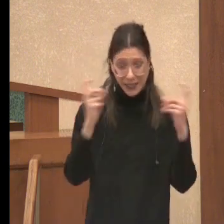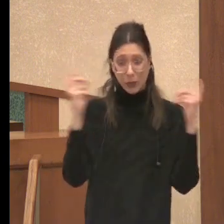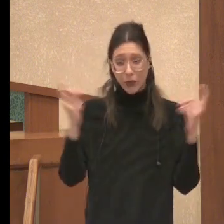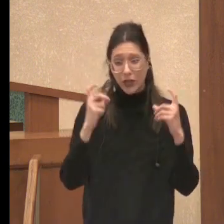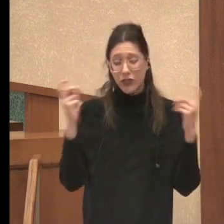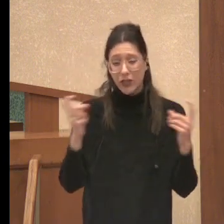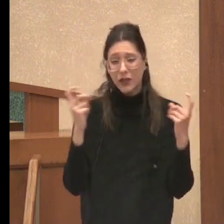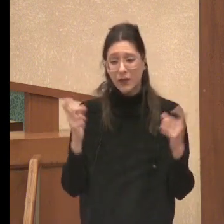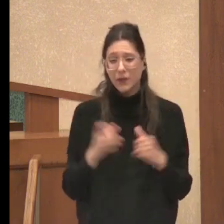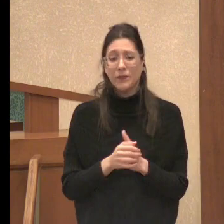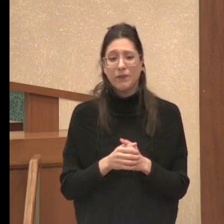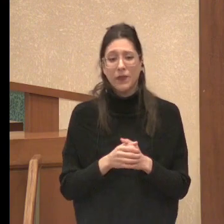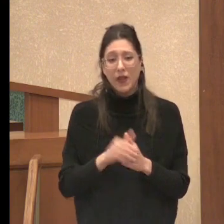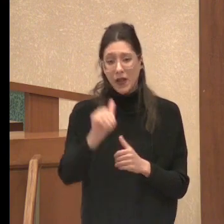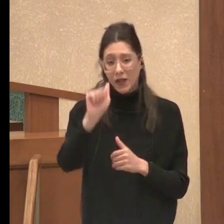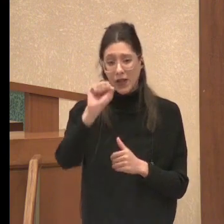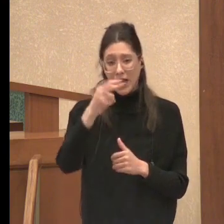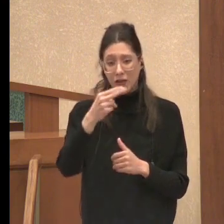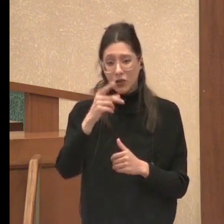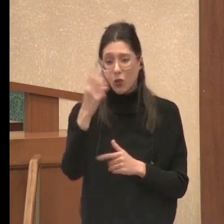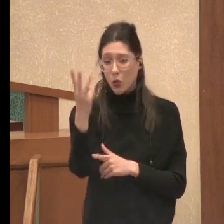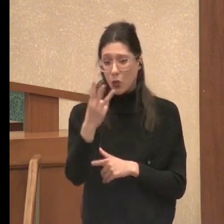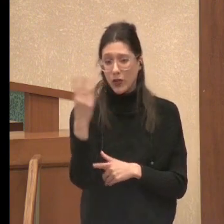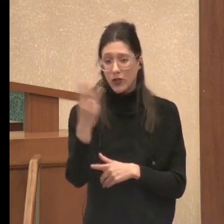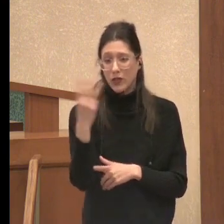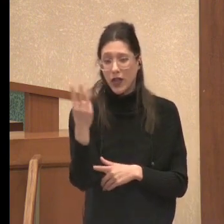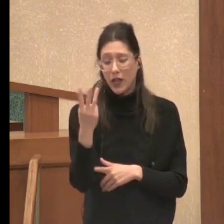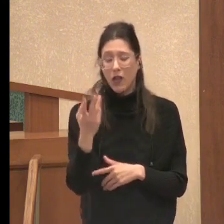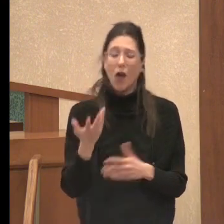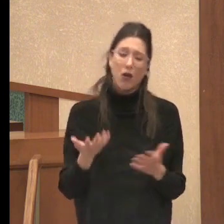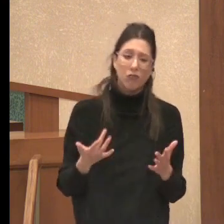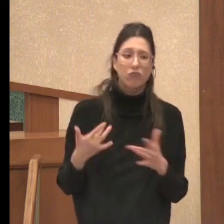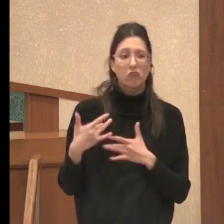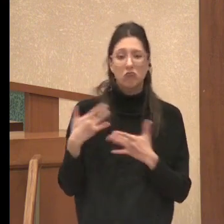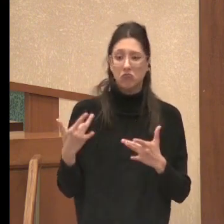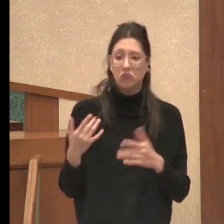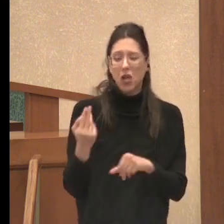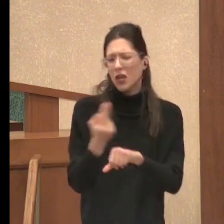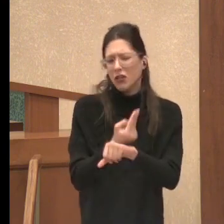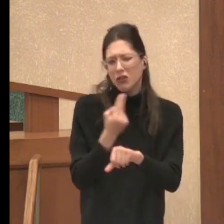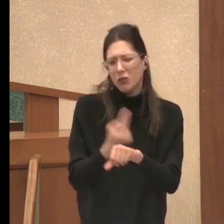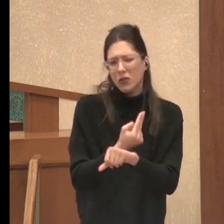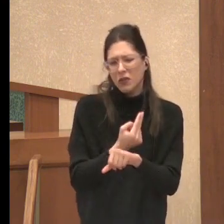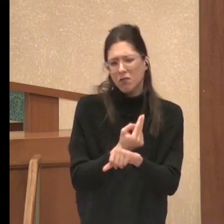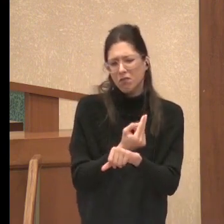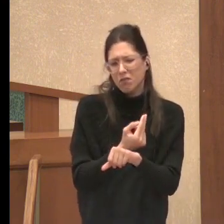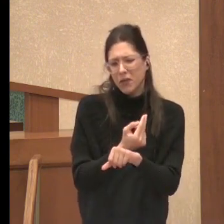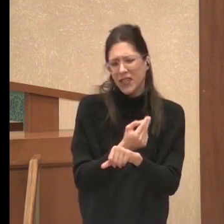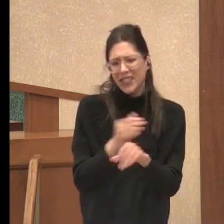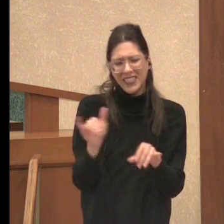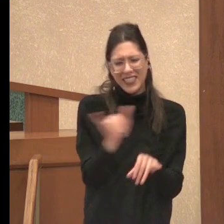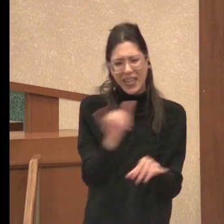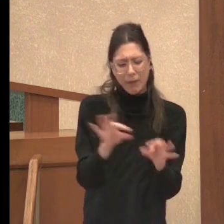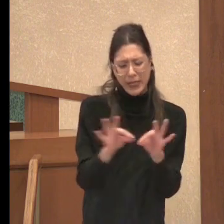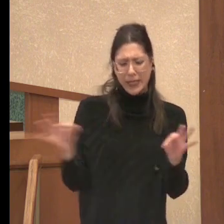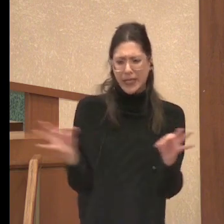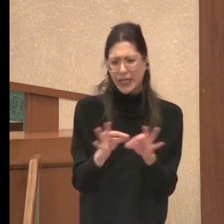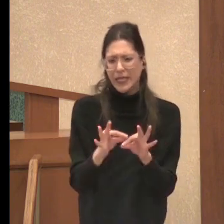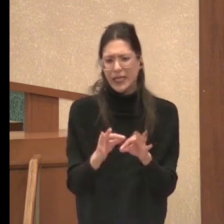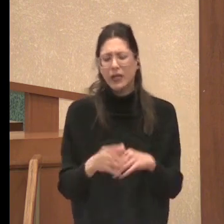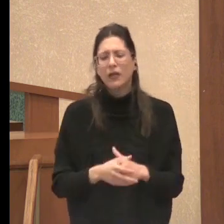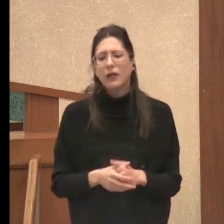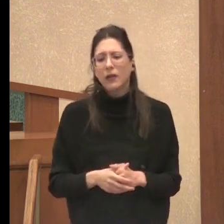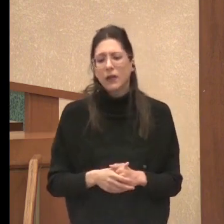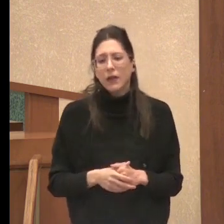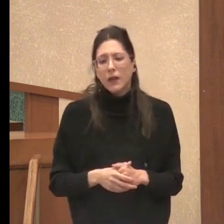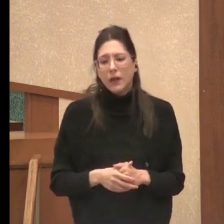Celebration and Ash Wednesday are generally not used together in the same sentence.